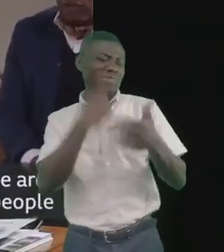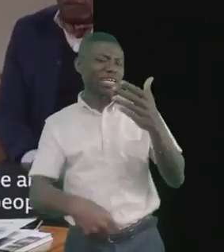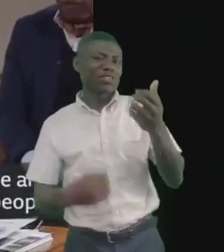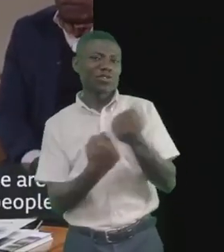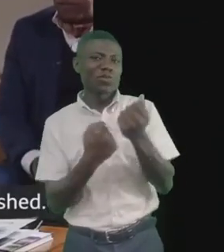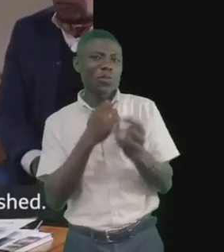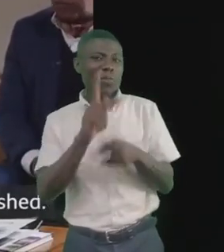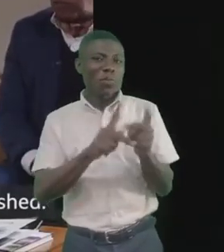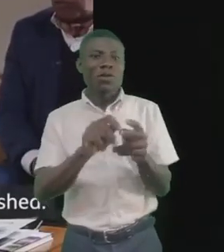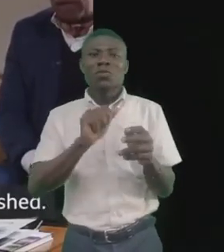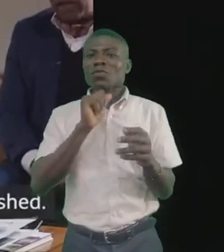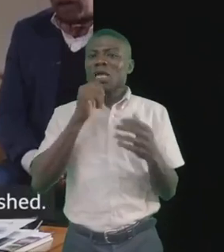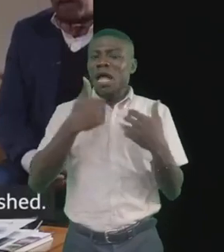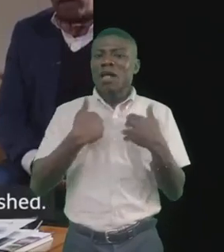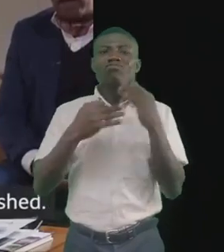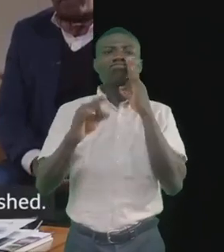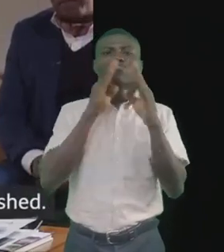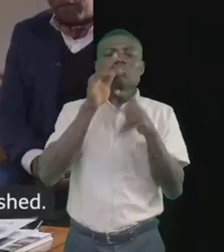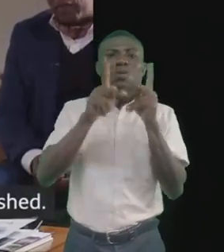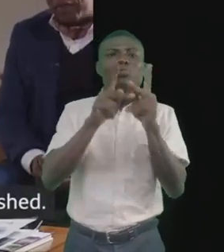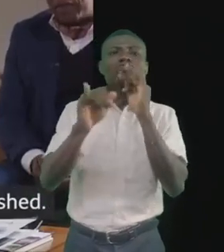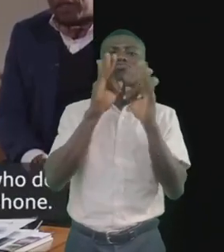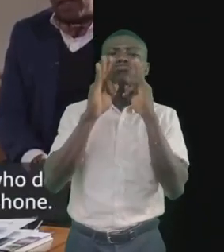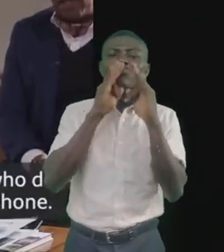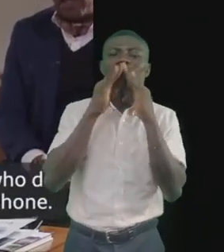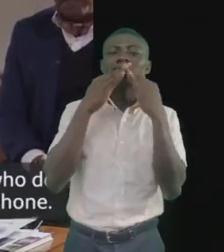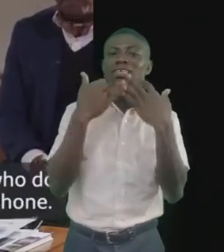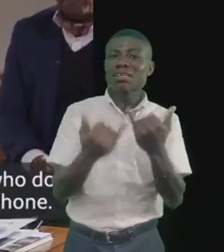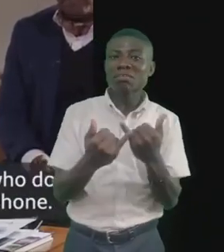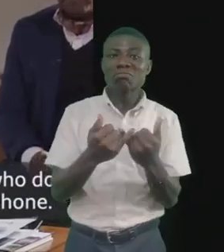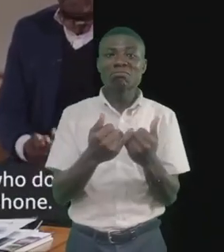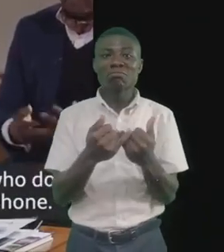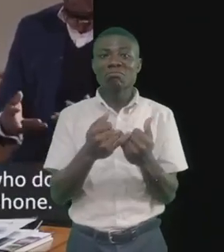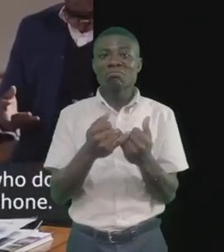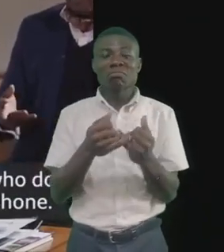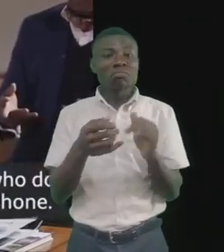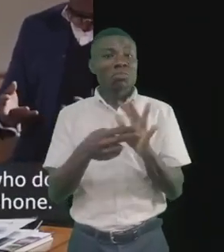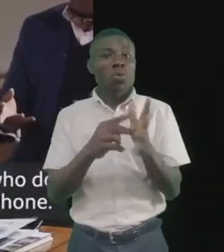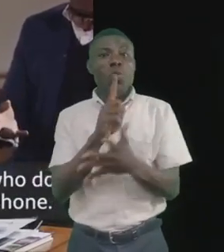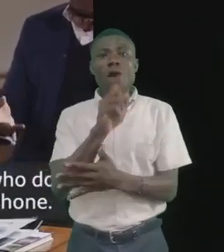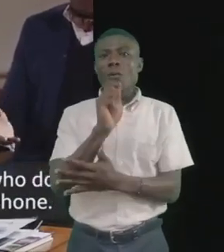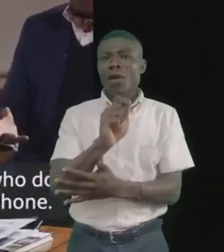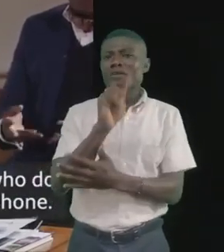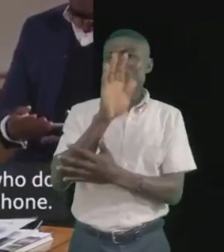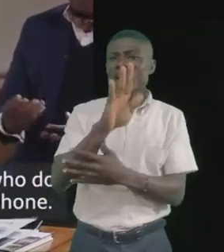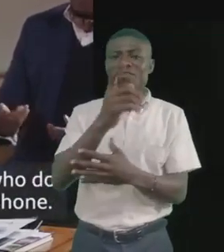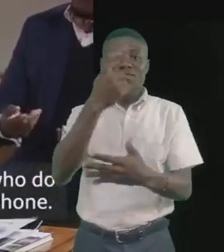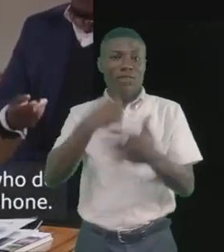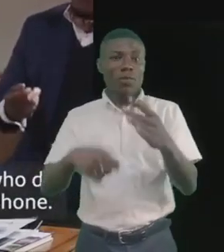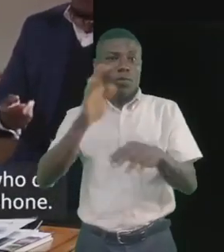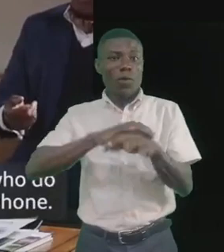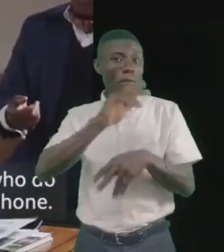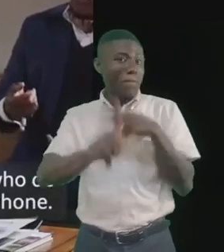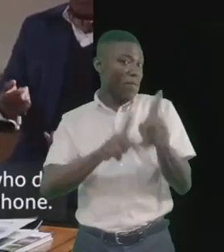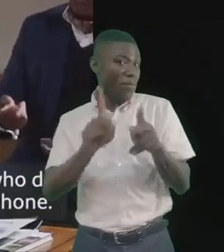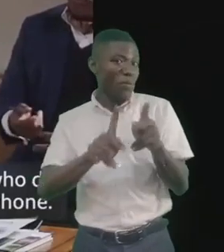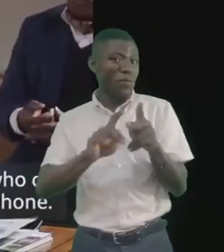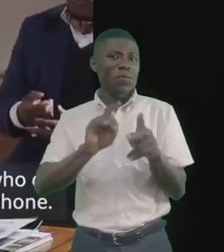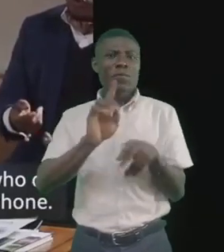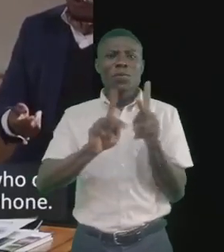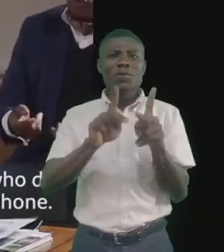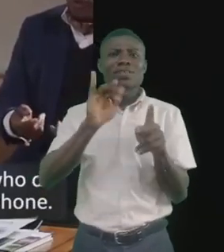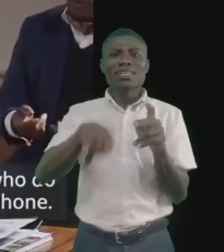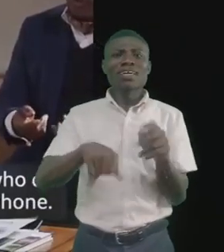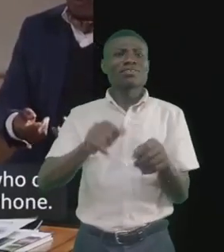on people who already are impoverished. It's a 1.5% tax on people